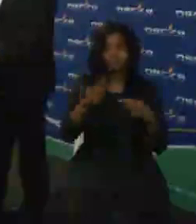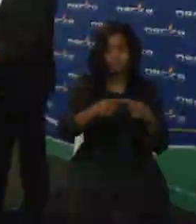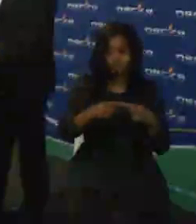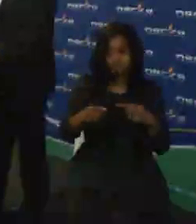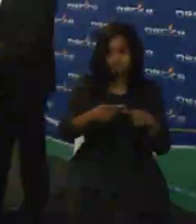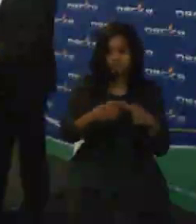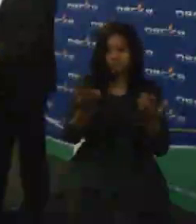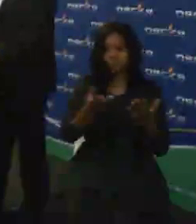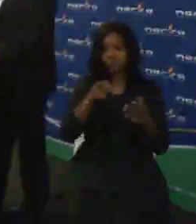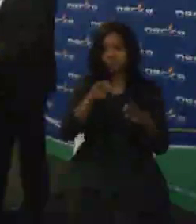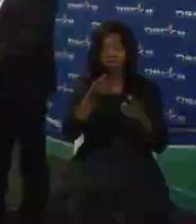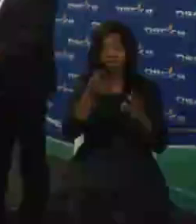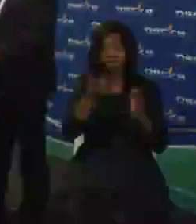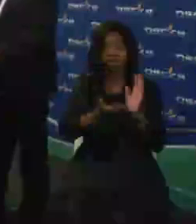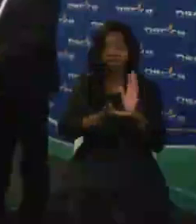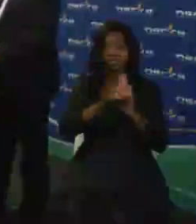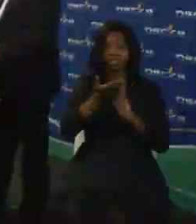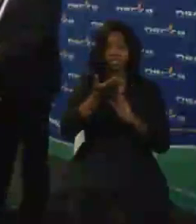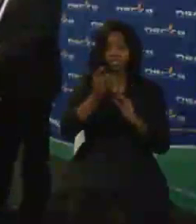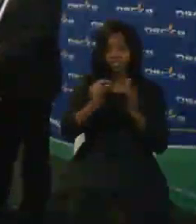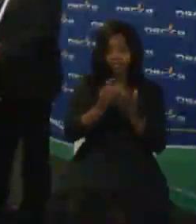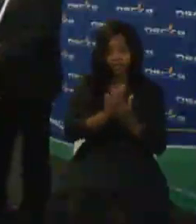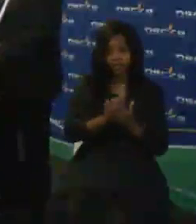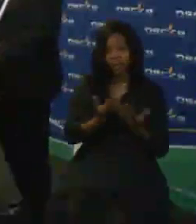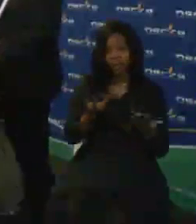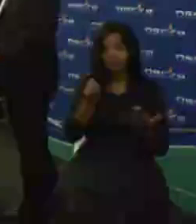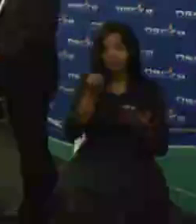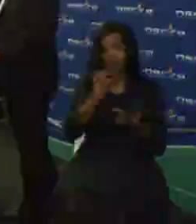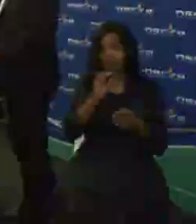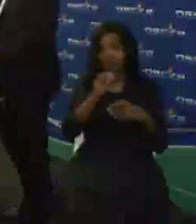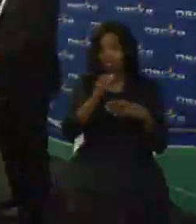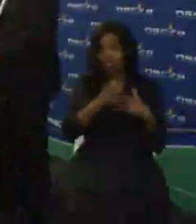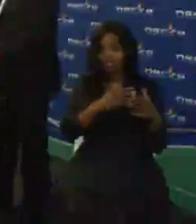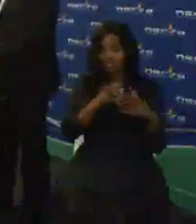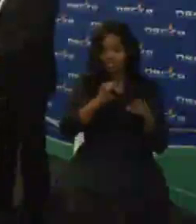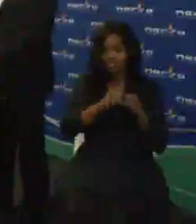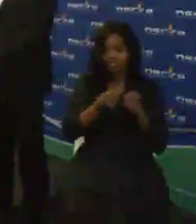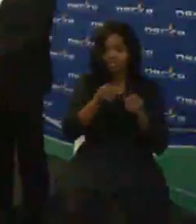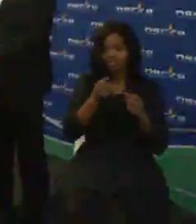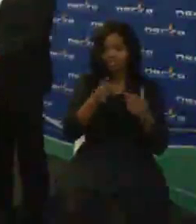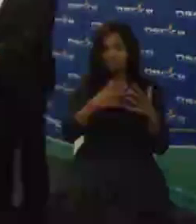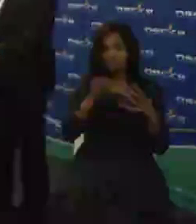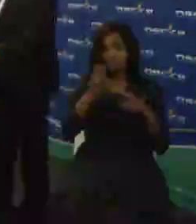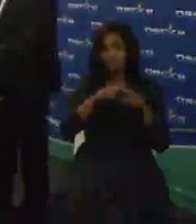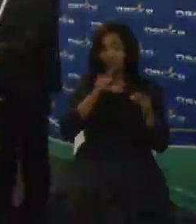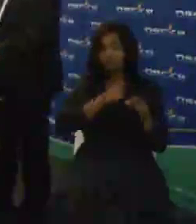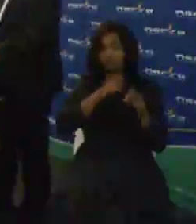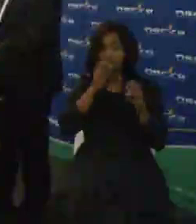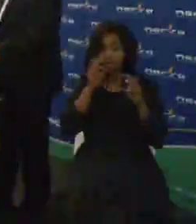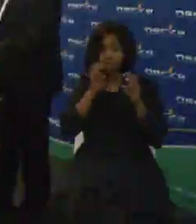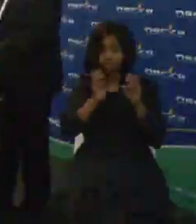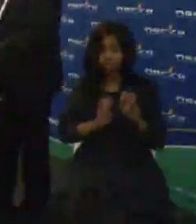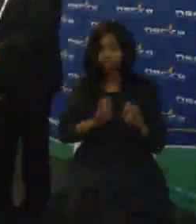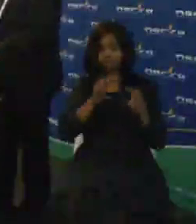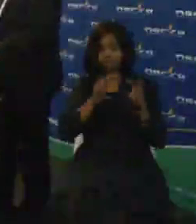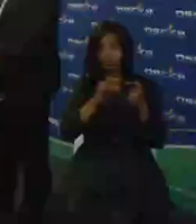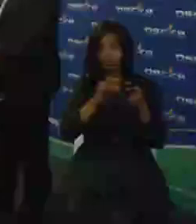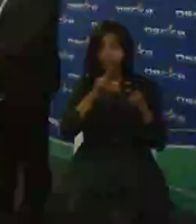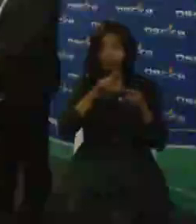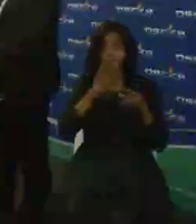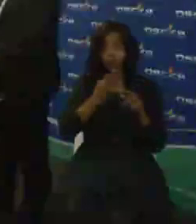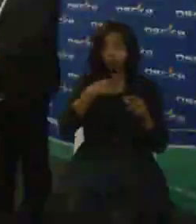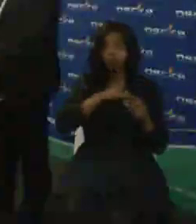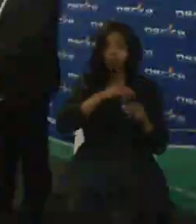which that liquidation occurs. So it doesn't make any sense from an Eskom perspective where we want